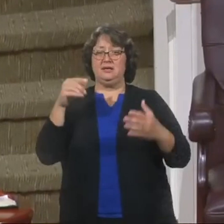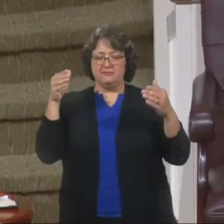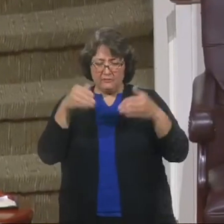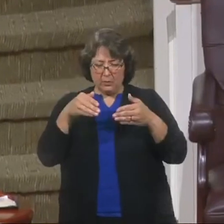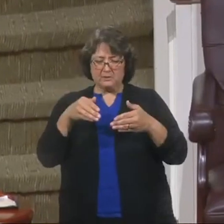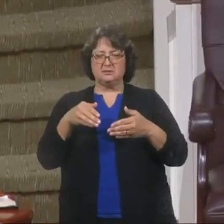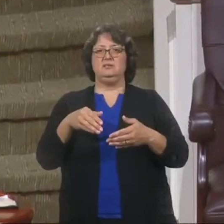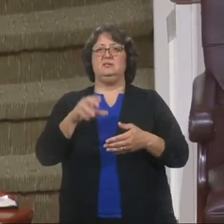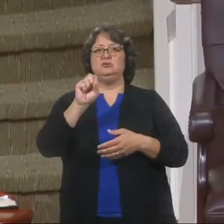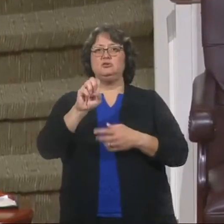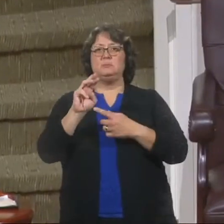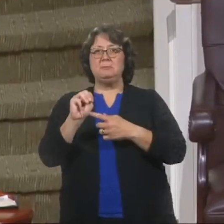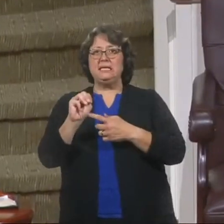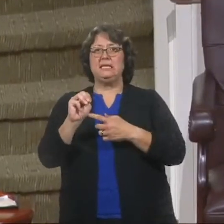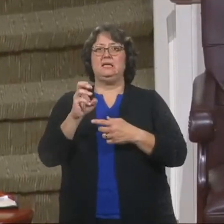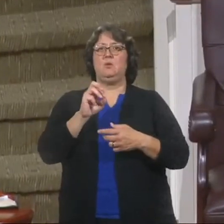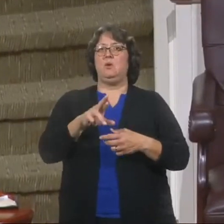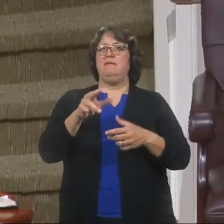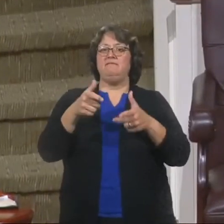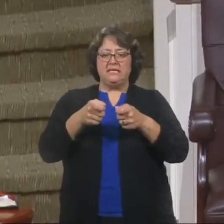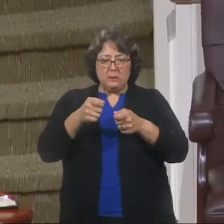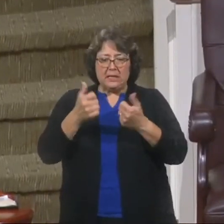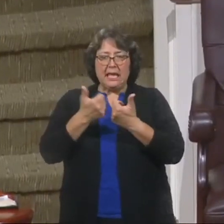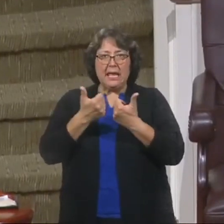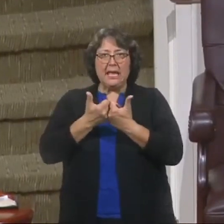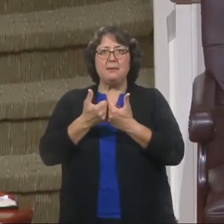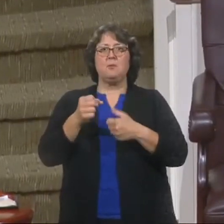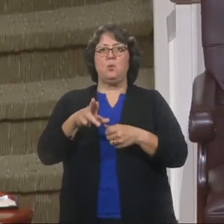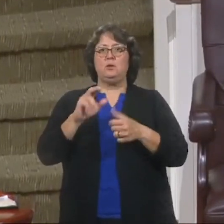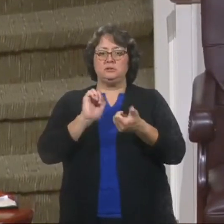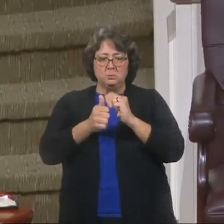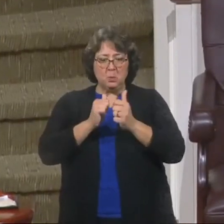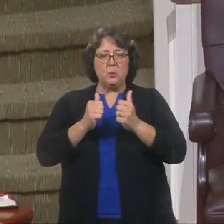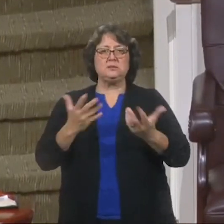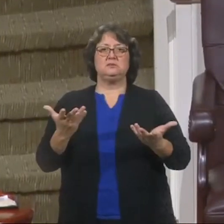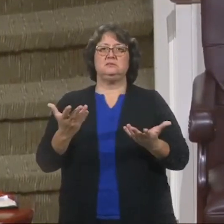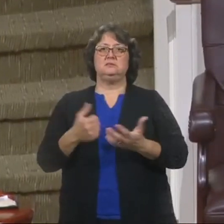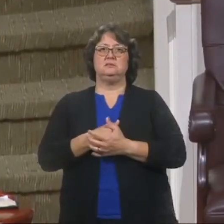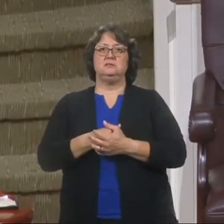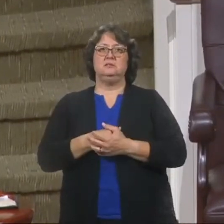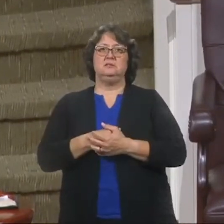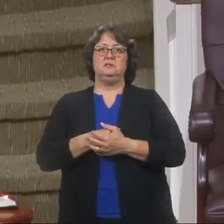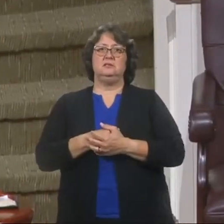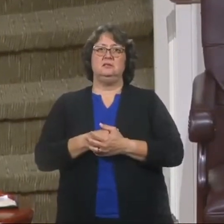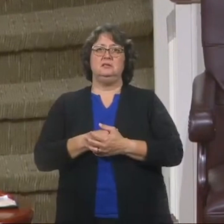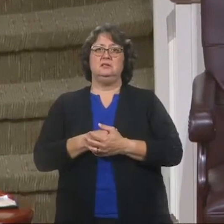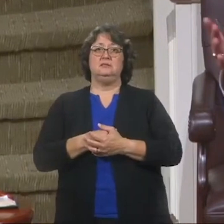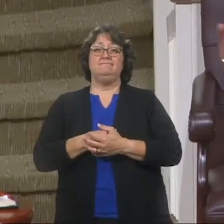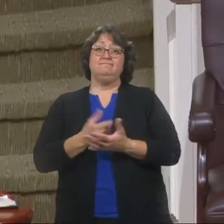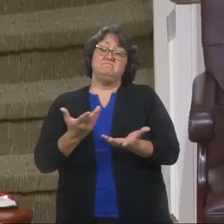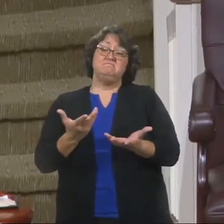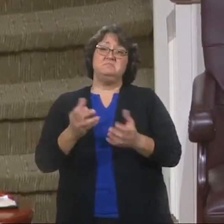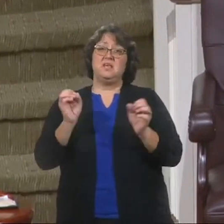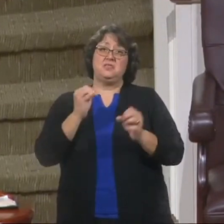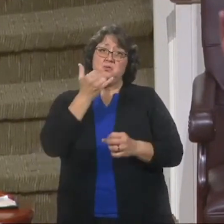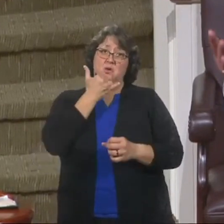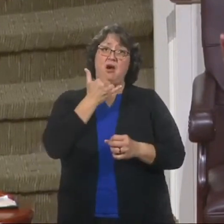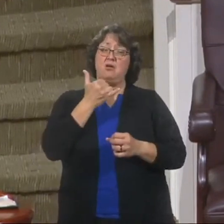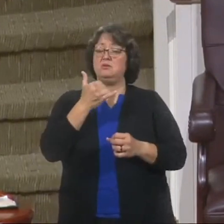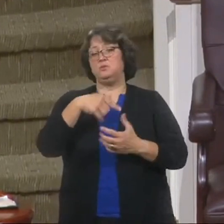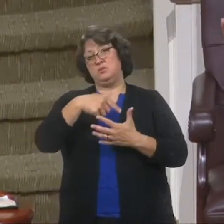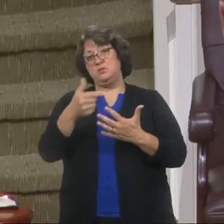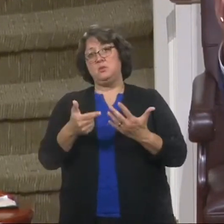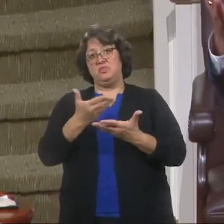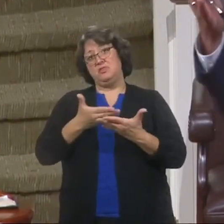finger there, or maybe on a video game or sports. And once again, nothing wrong with any of